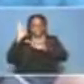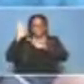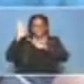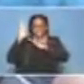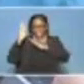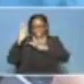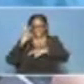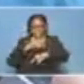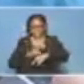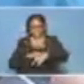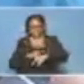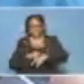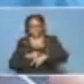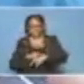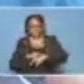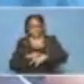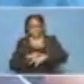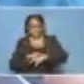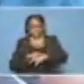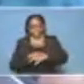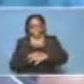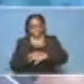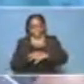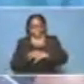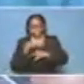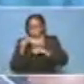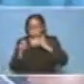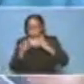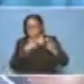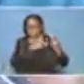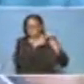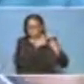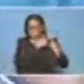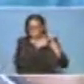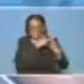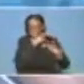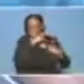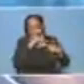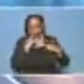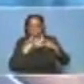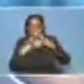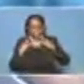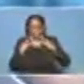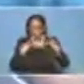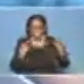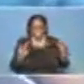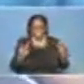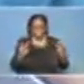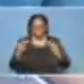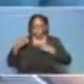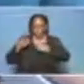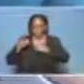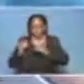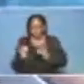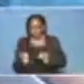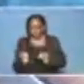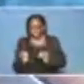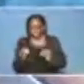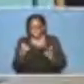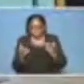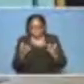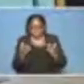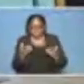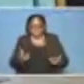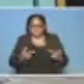Bahamian, whether you are a hotel, a restaurant, whether you have a corporate office, even your